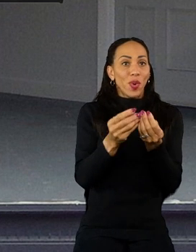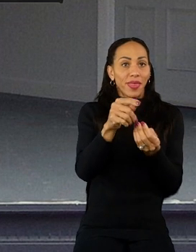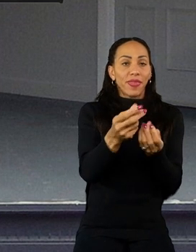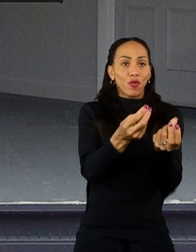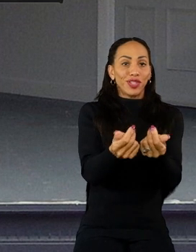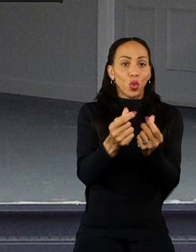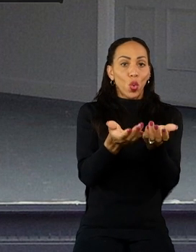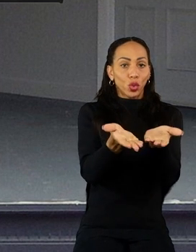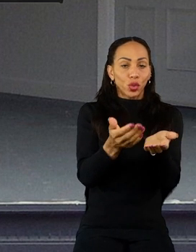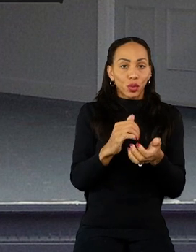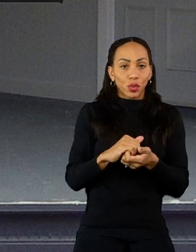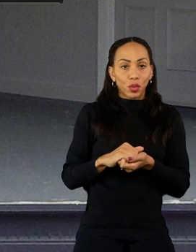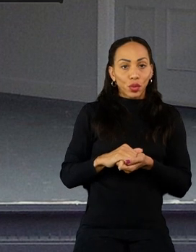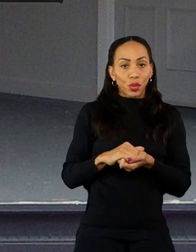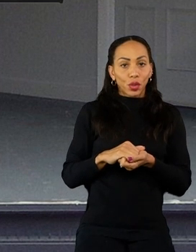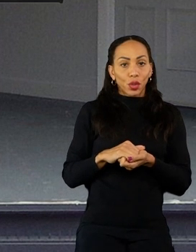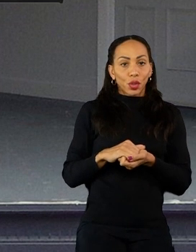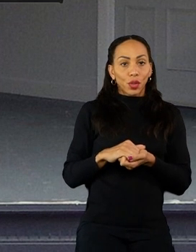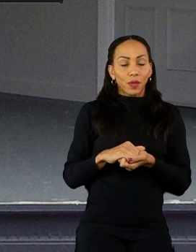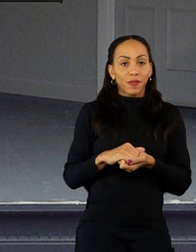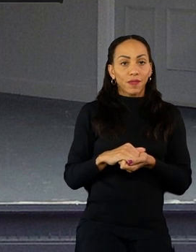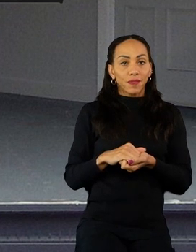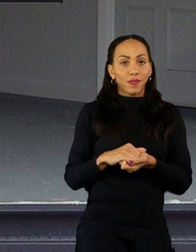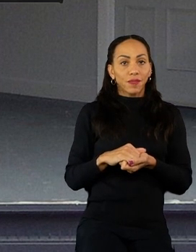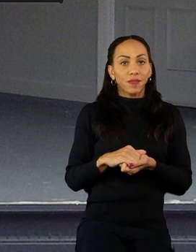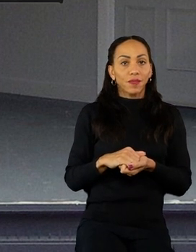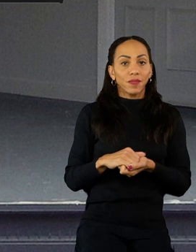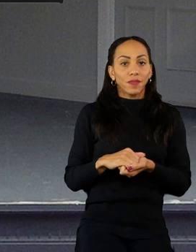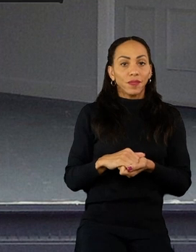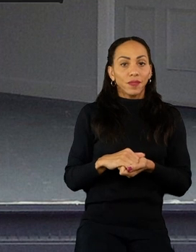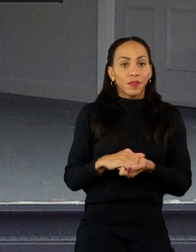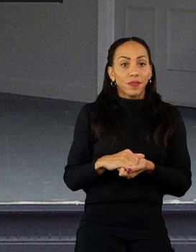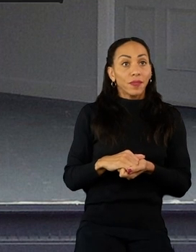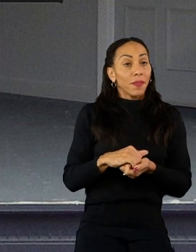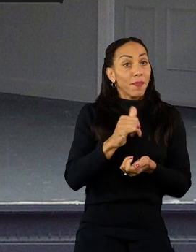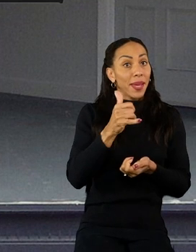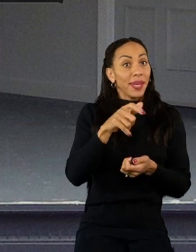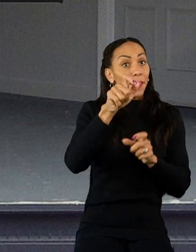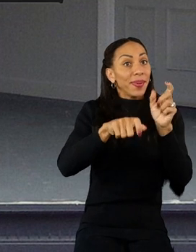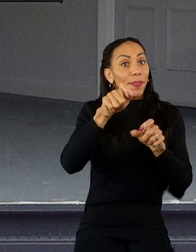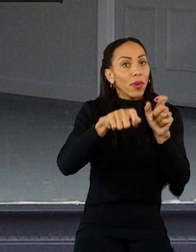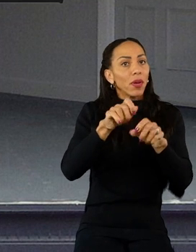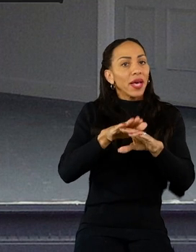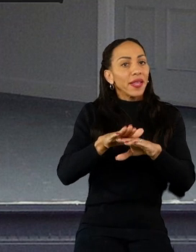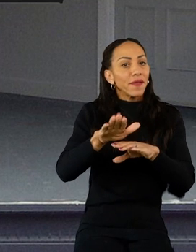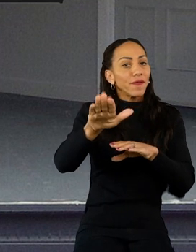and leave you with this resource. It would be a potential situation where